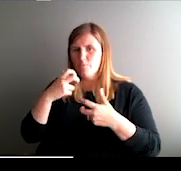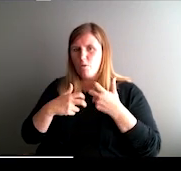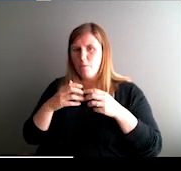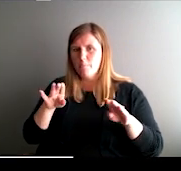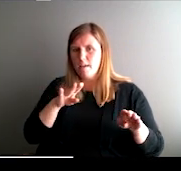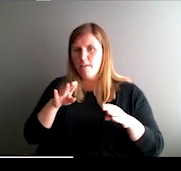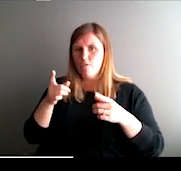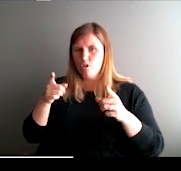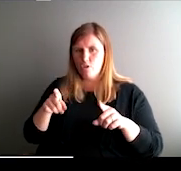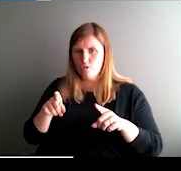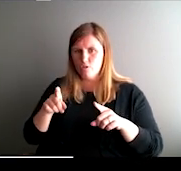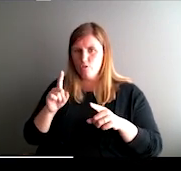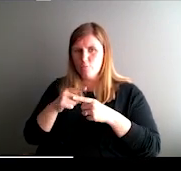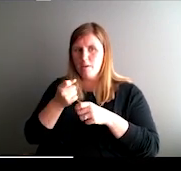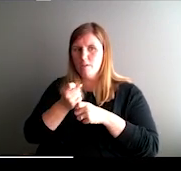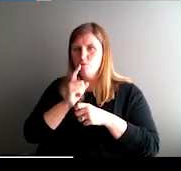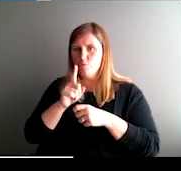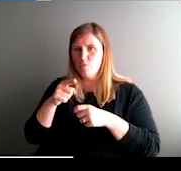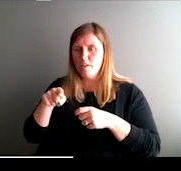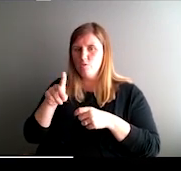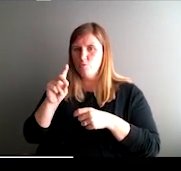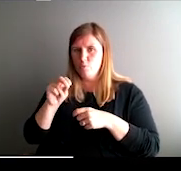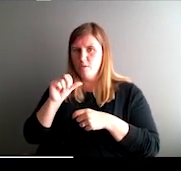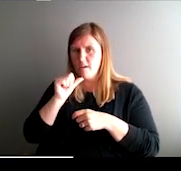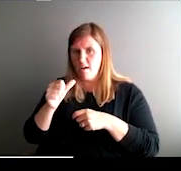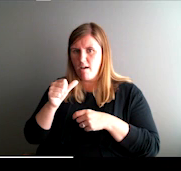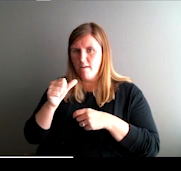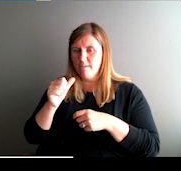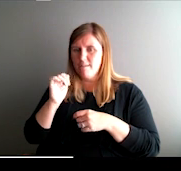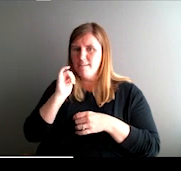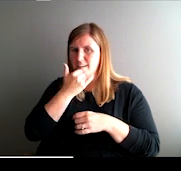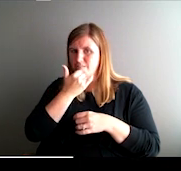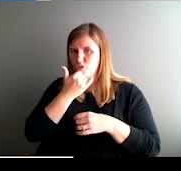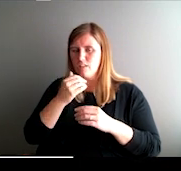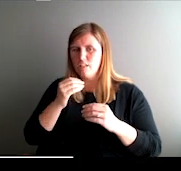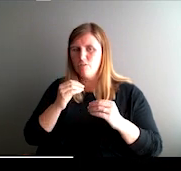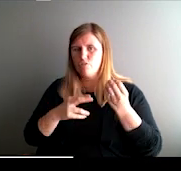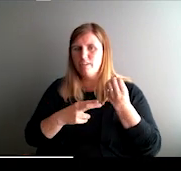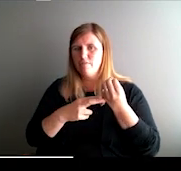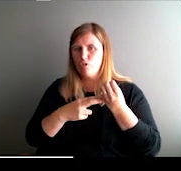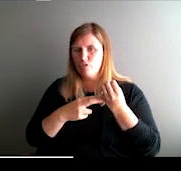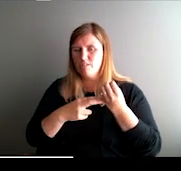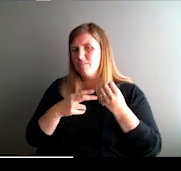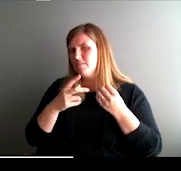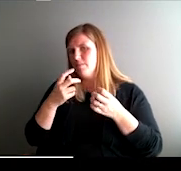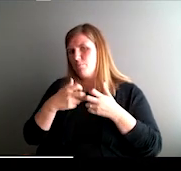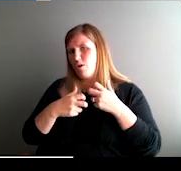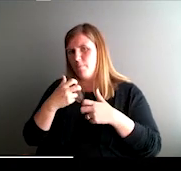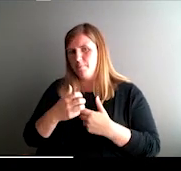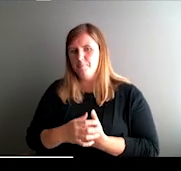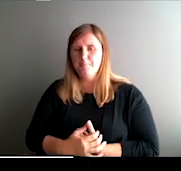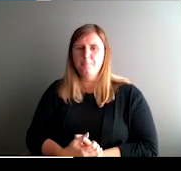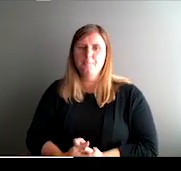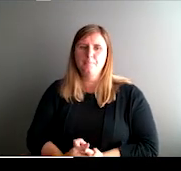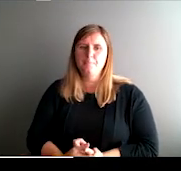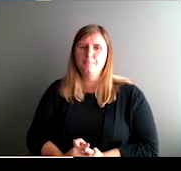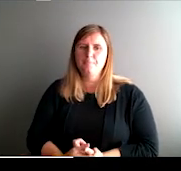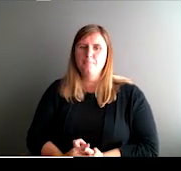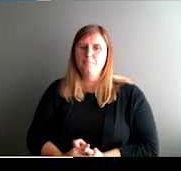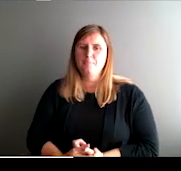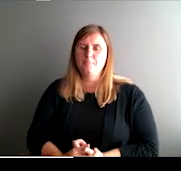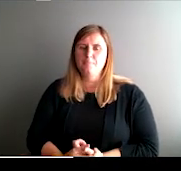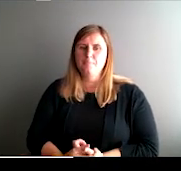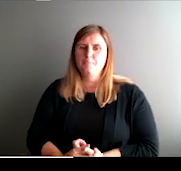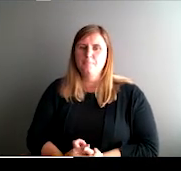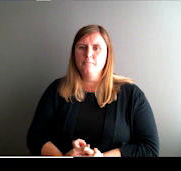behavior occurs to make sure that they do not inadvertently reinforce the problematic behavior. These are the